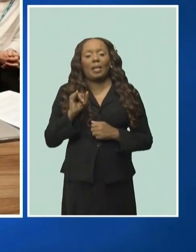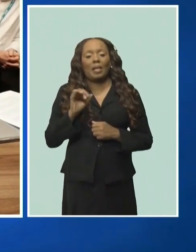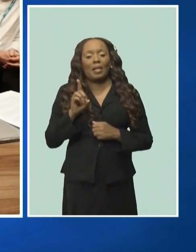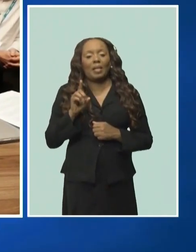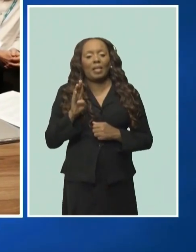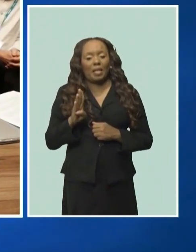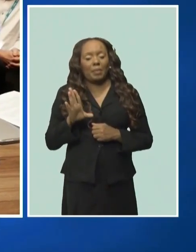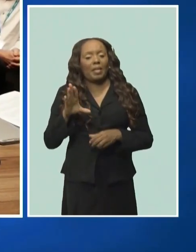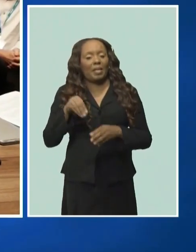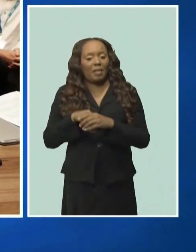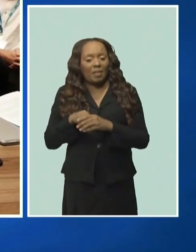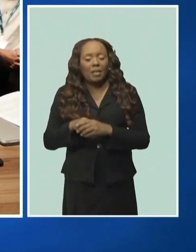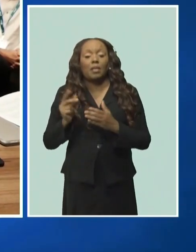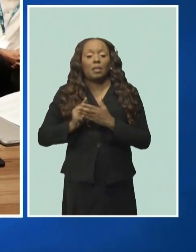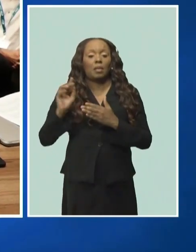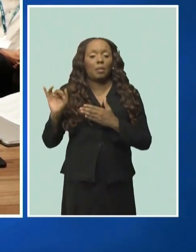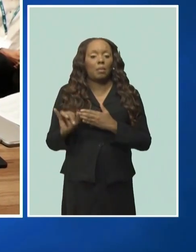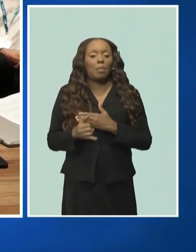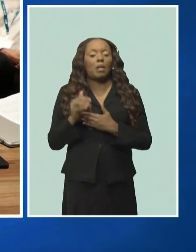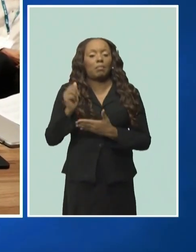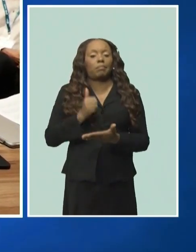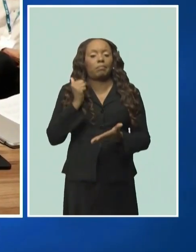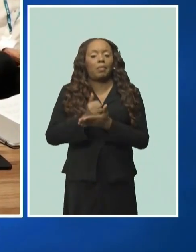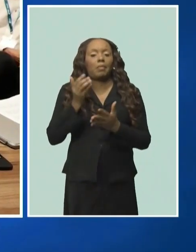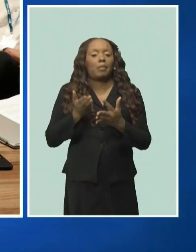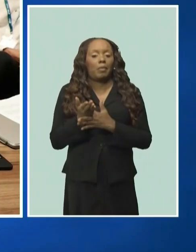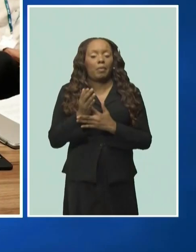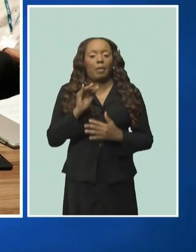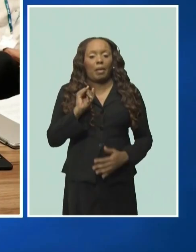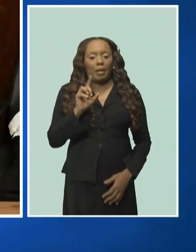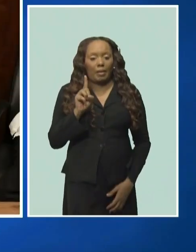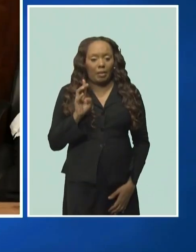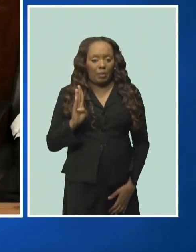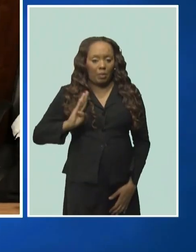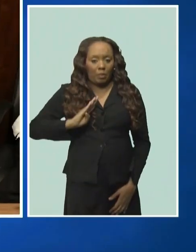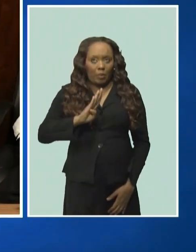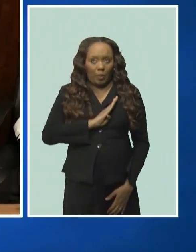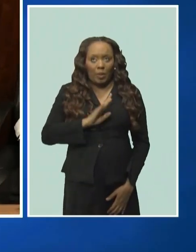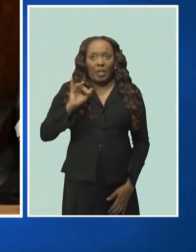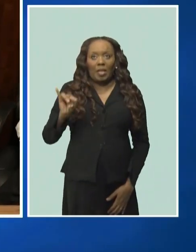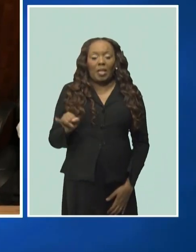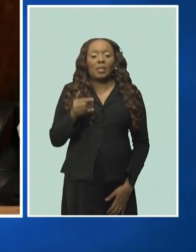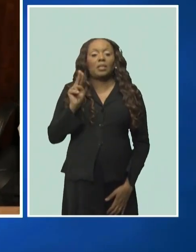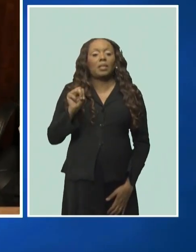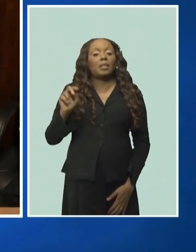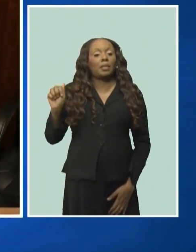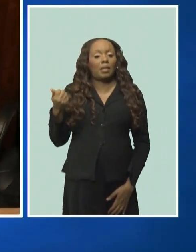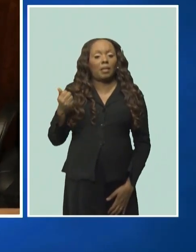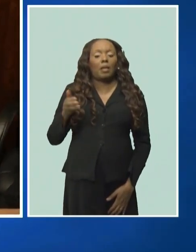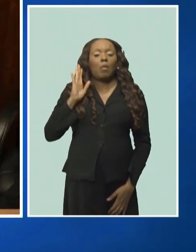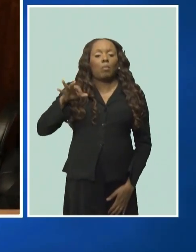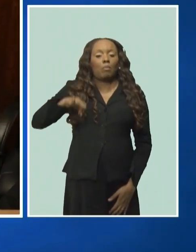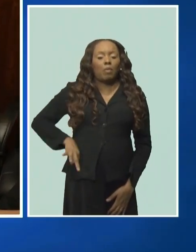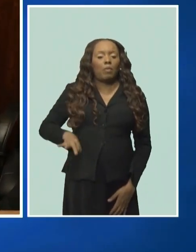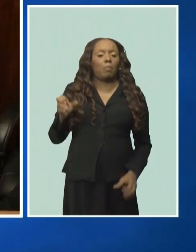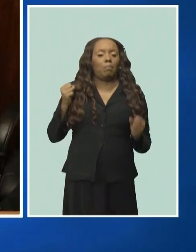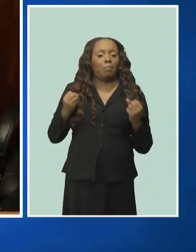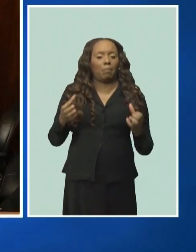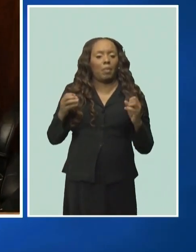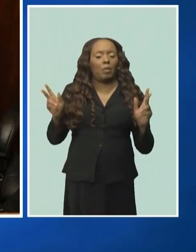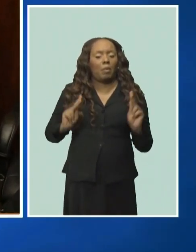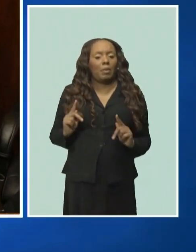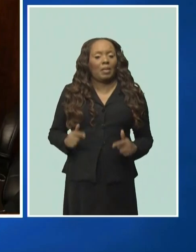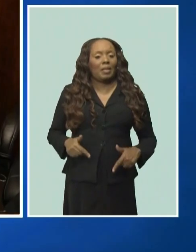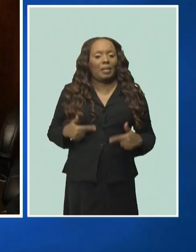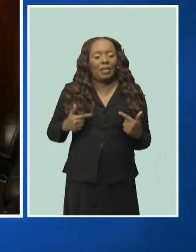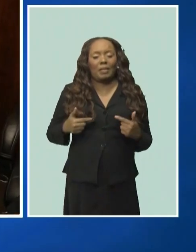the Dominican Republic. The project, approved by the IDB board on January the 10th, is expected to benefit thousands of residents in